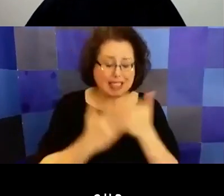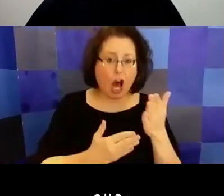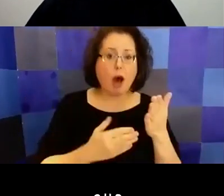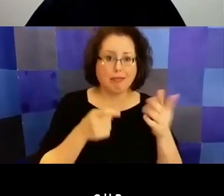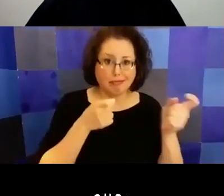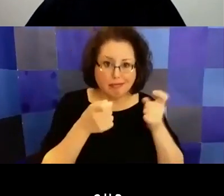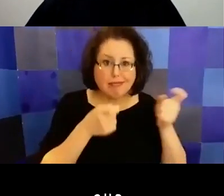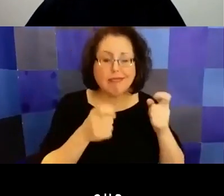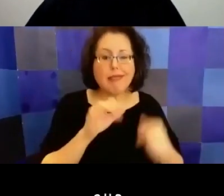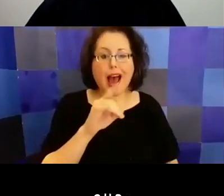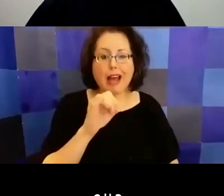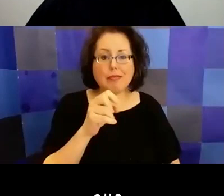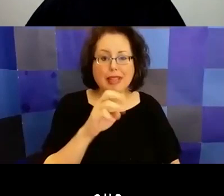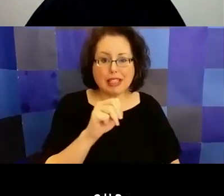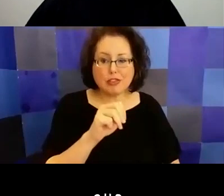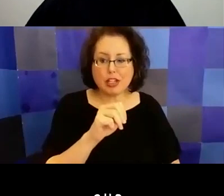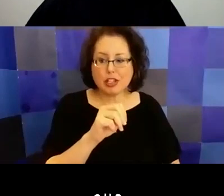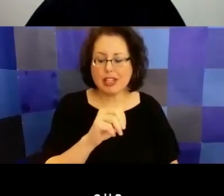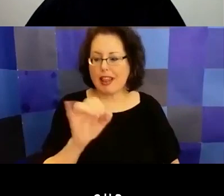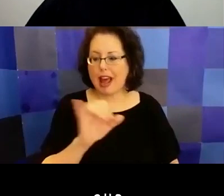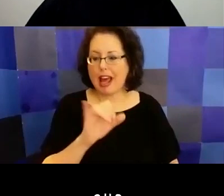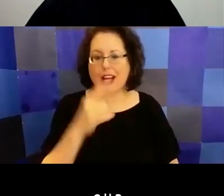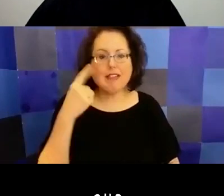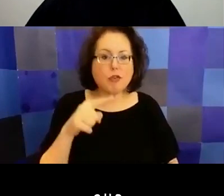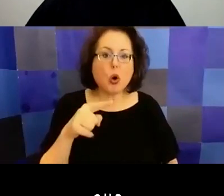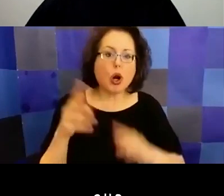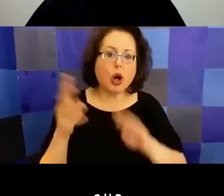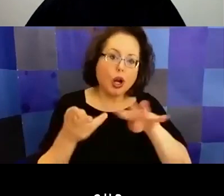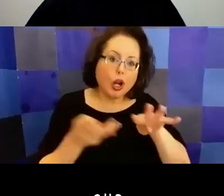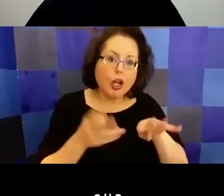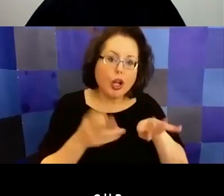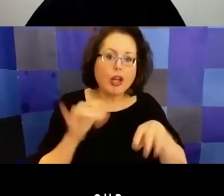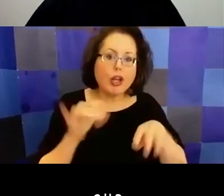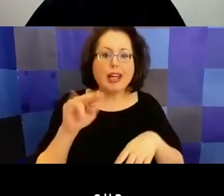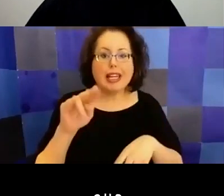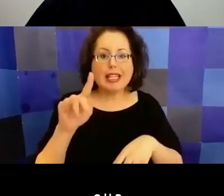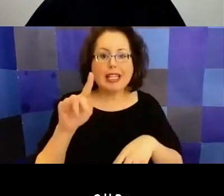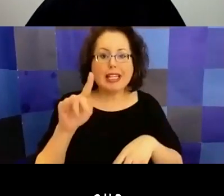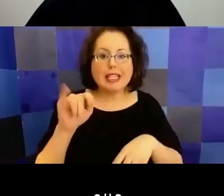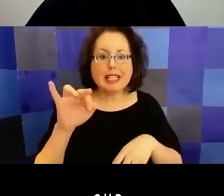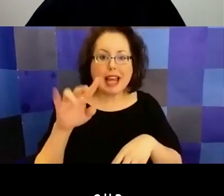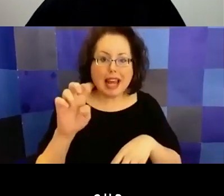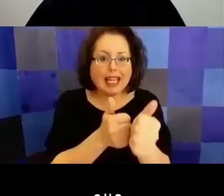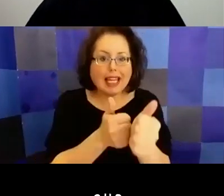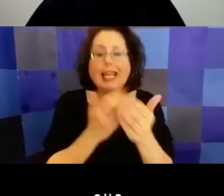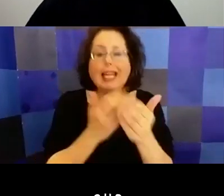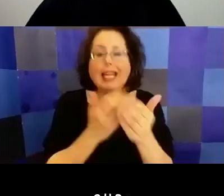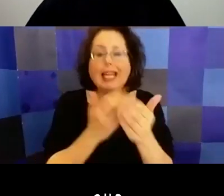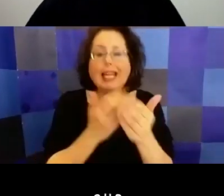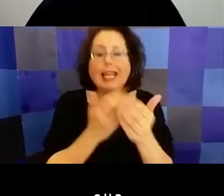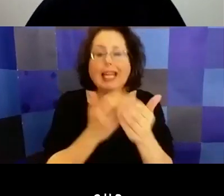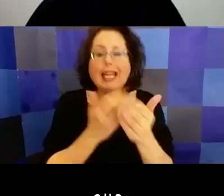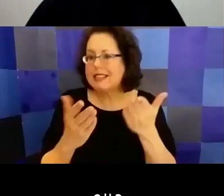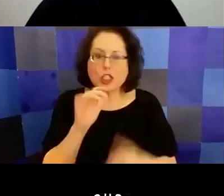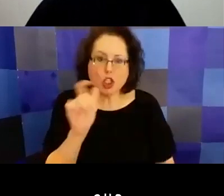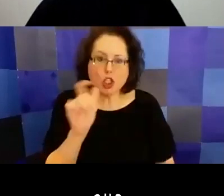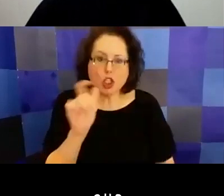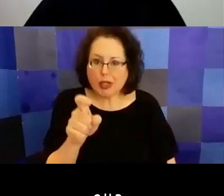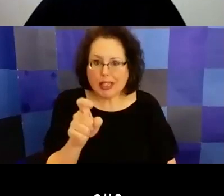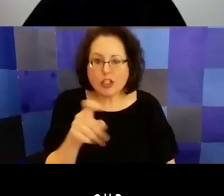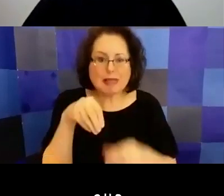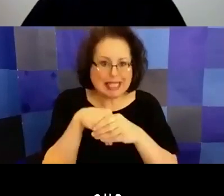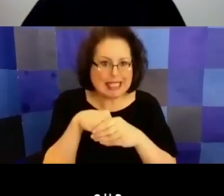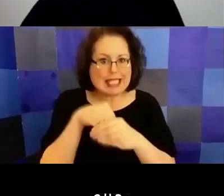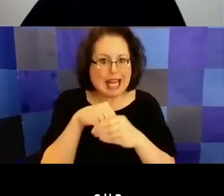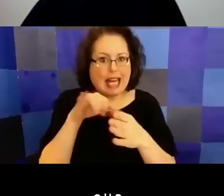for intake, for document tracking, those kinds of things that may not have to fall inside of the Human Relations